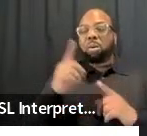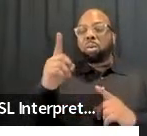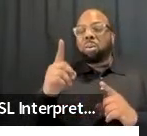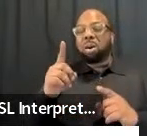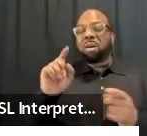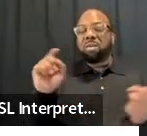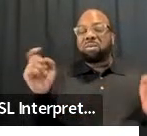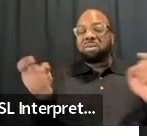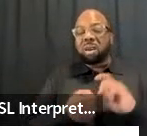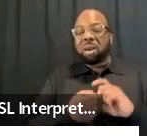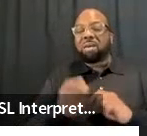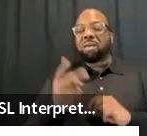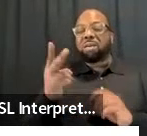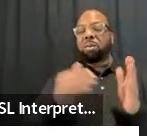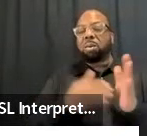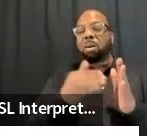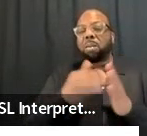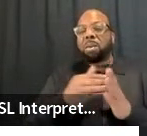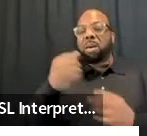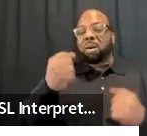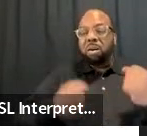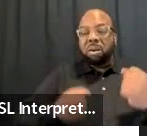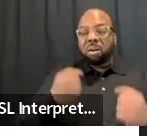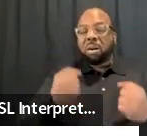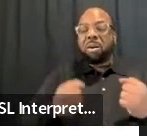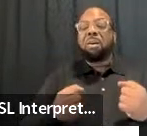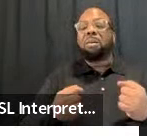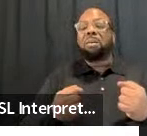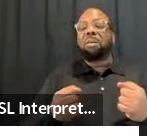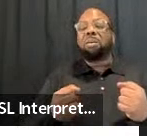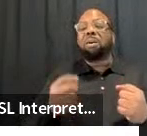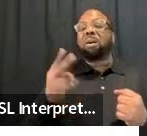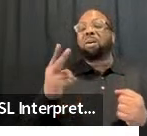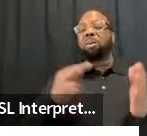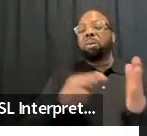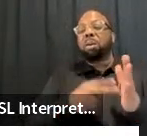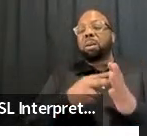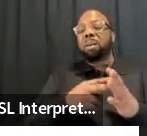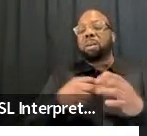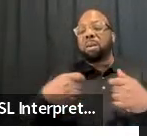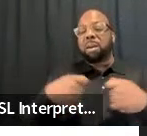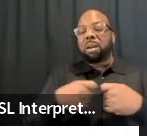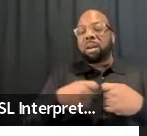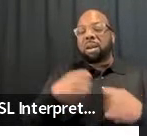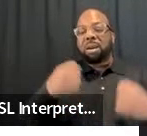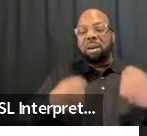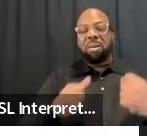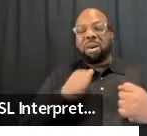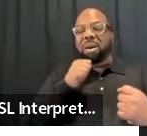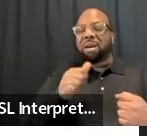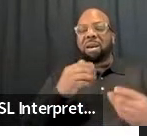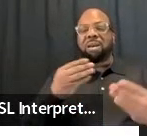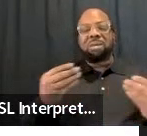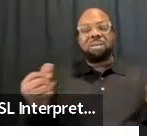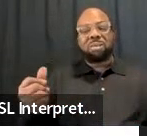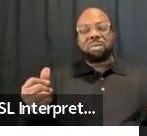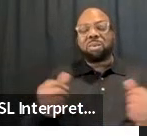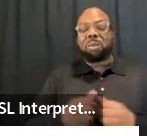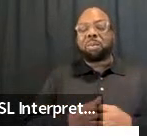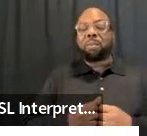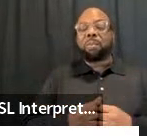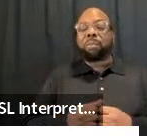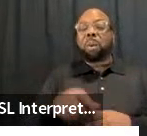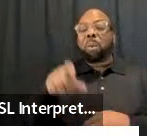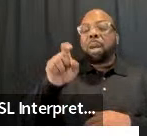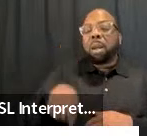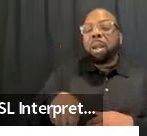2 million internal combustion vehicles to 2 million electric vehicles is not the solution. What we really need to do as a